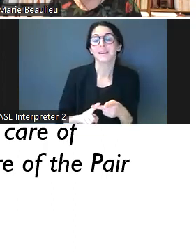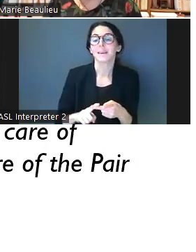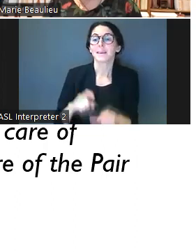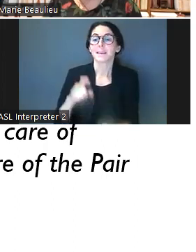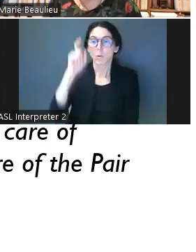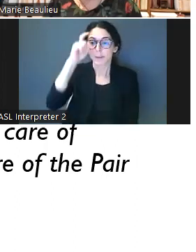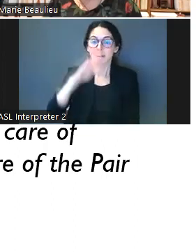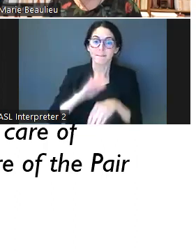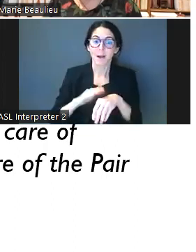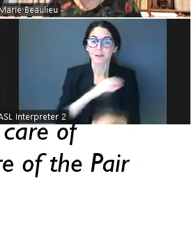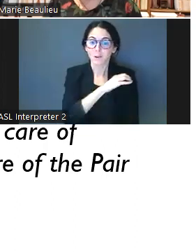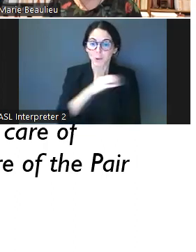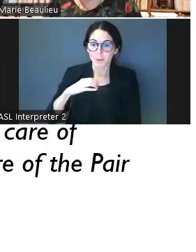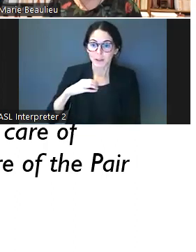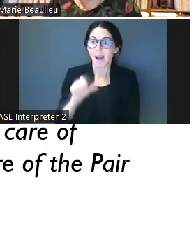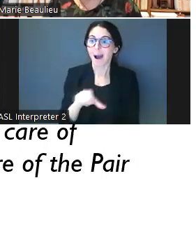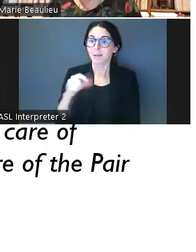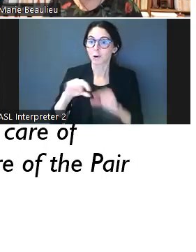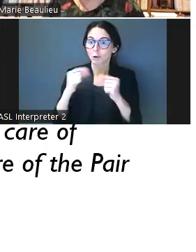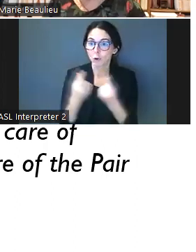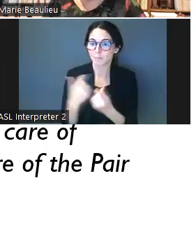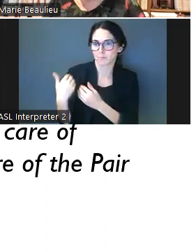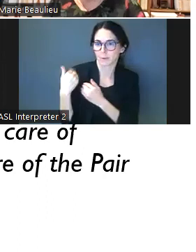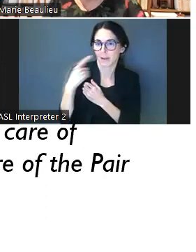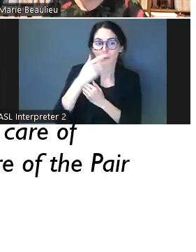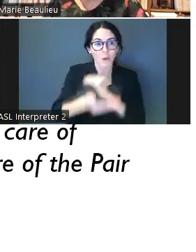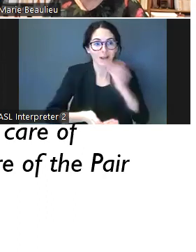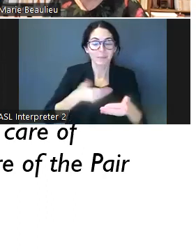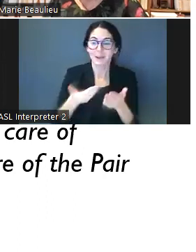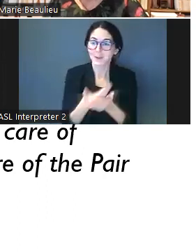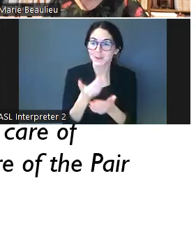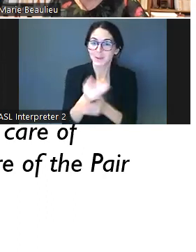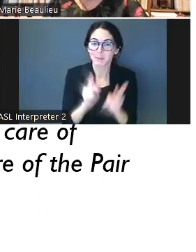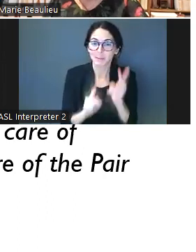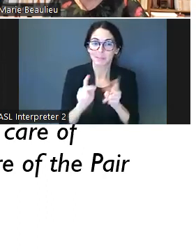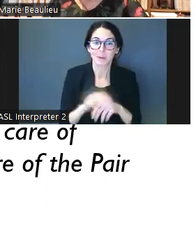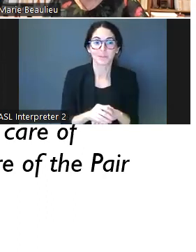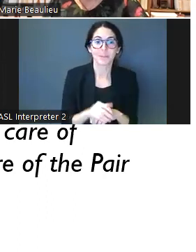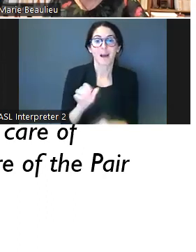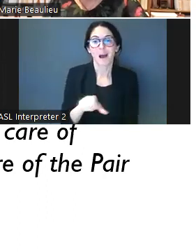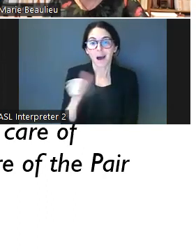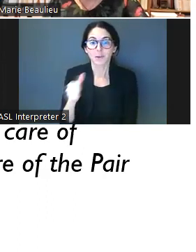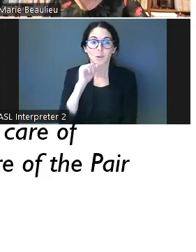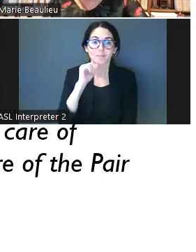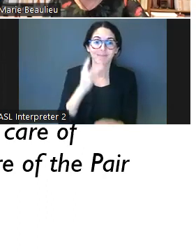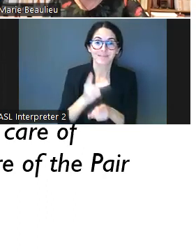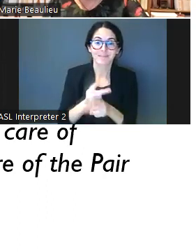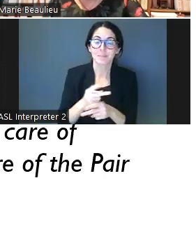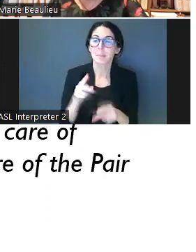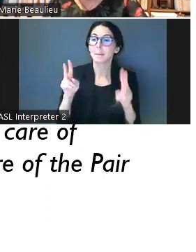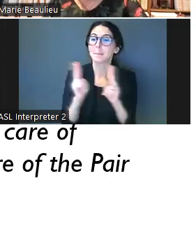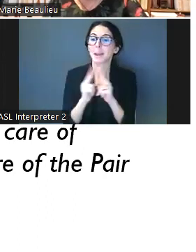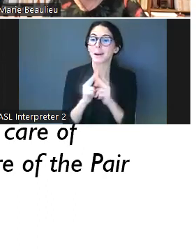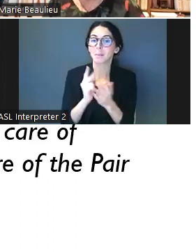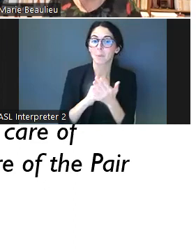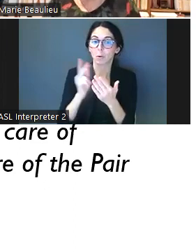take care of welcoming new residents. There's this lady with her group who take care of the pair program. And goodwill can